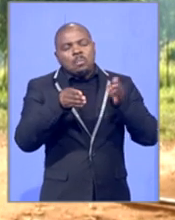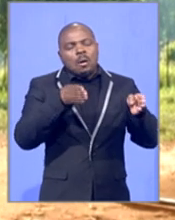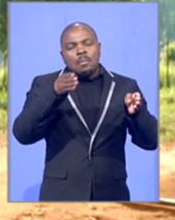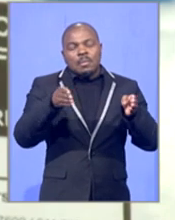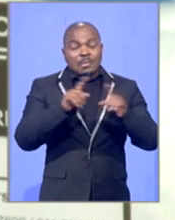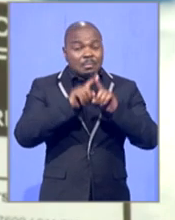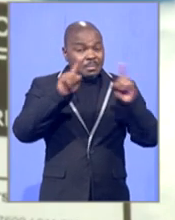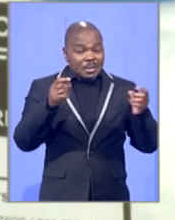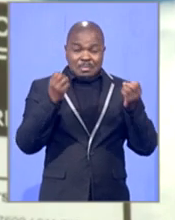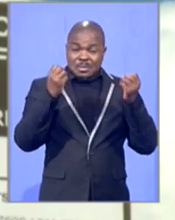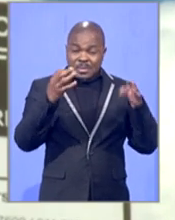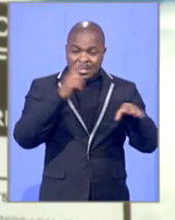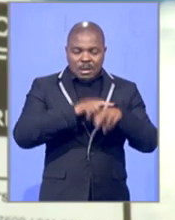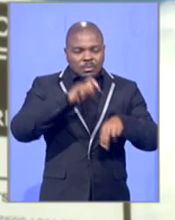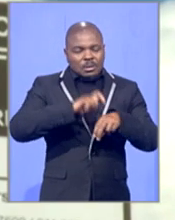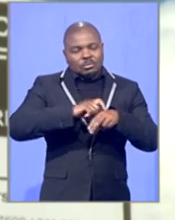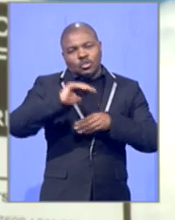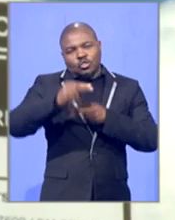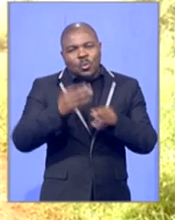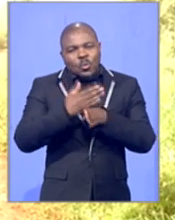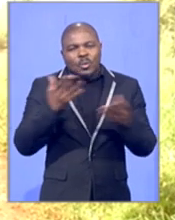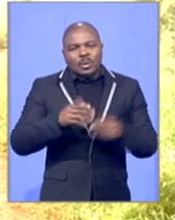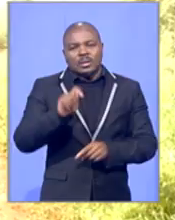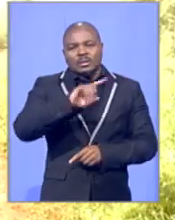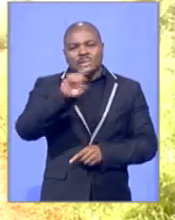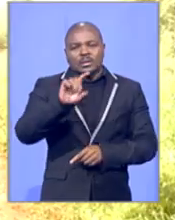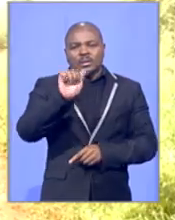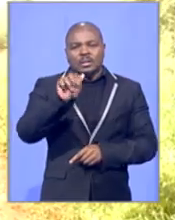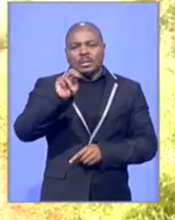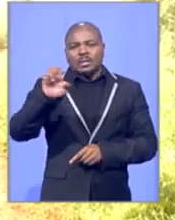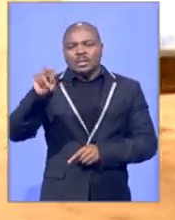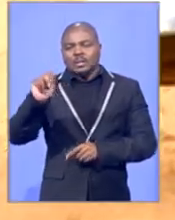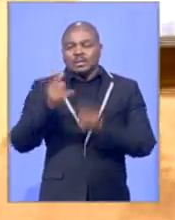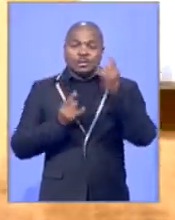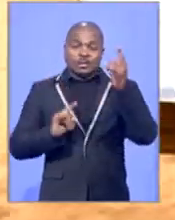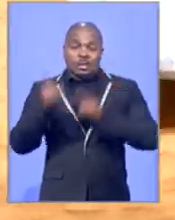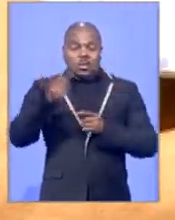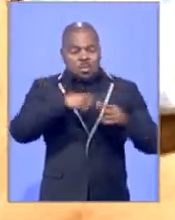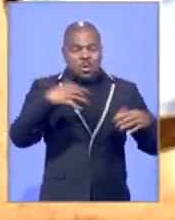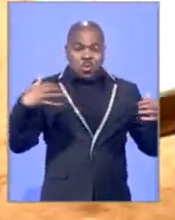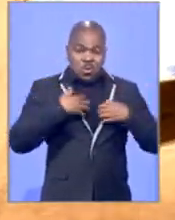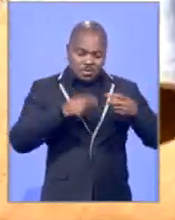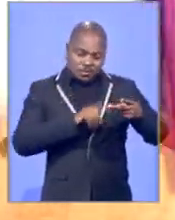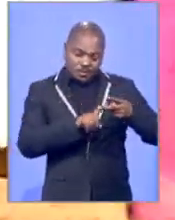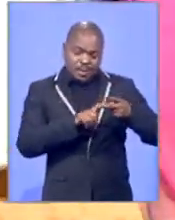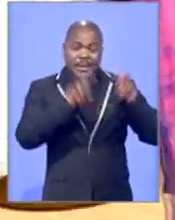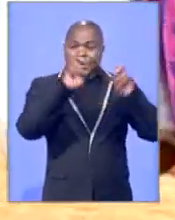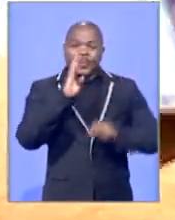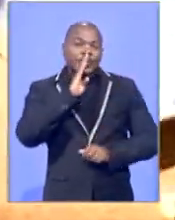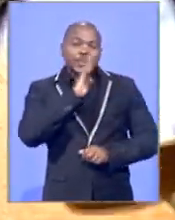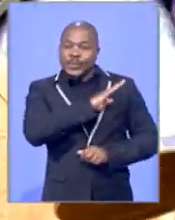efela gantši ke ya nakwana ka teropong ya Tzaneen. Bjale tlhobaelo ke ye ga bana